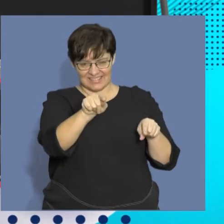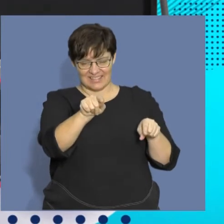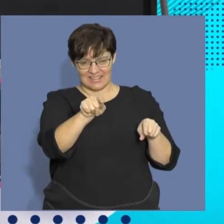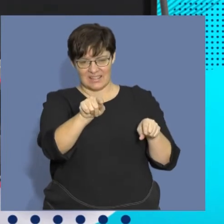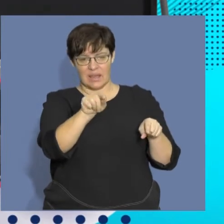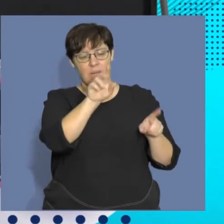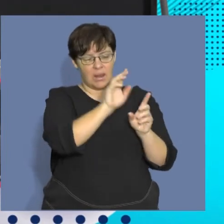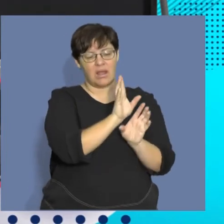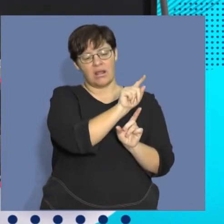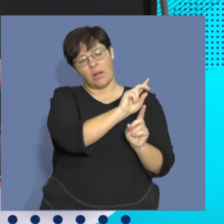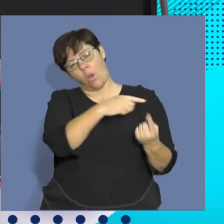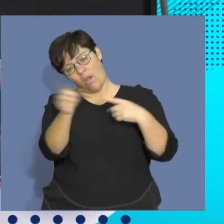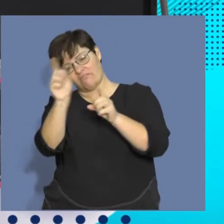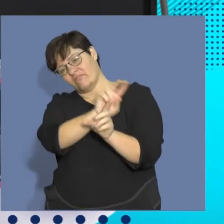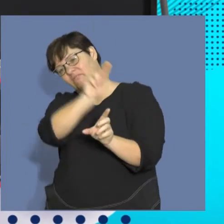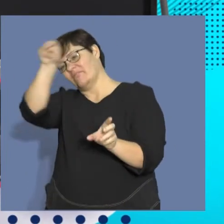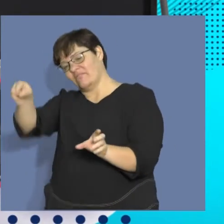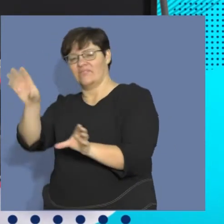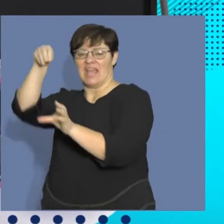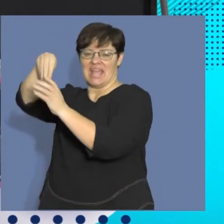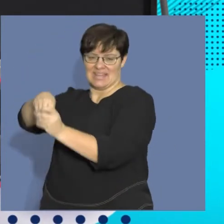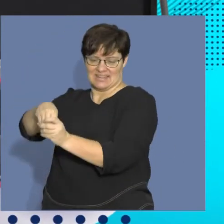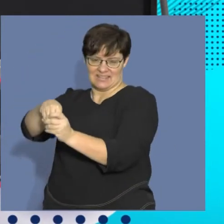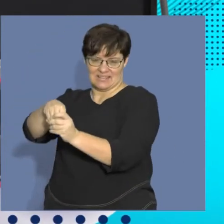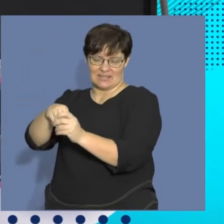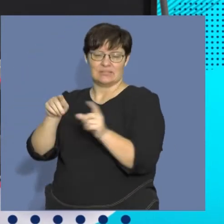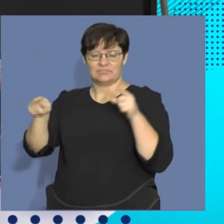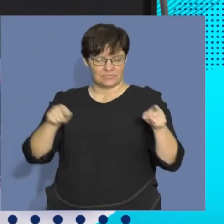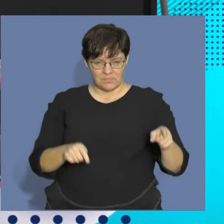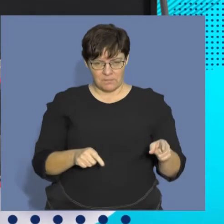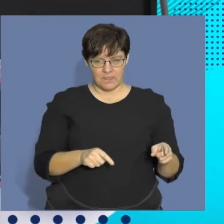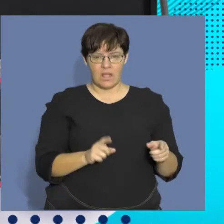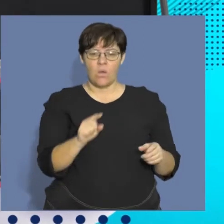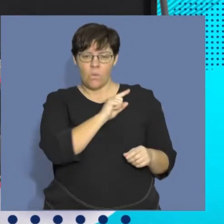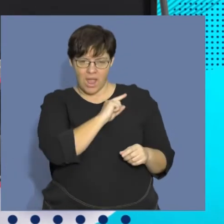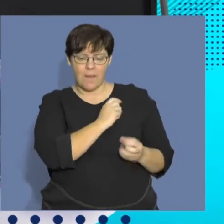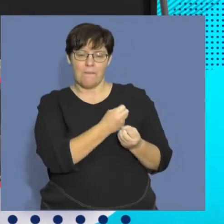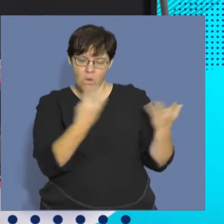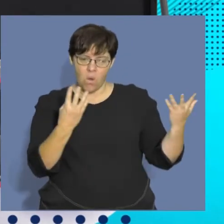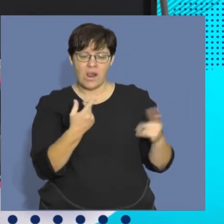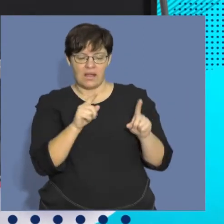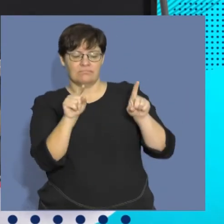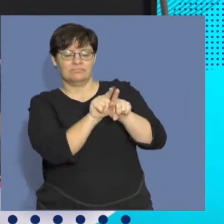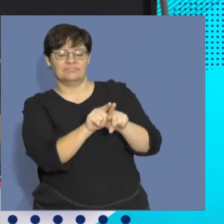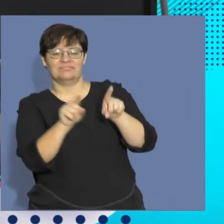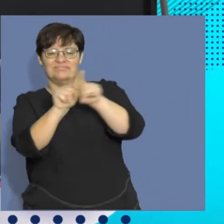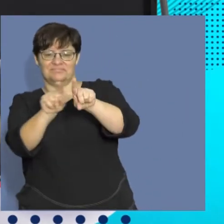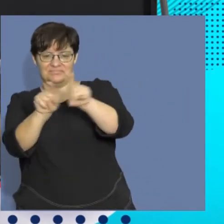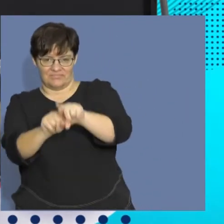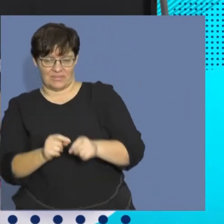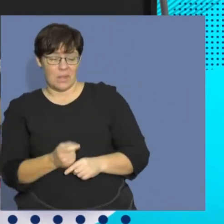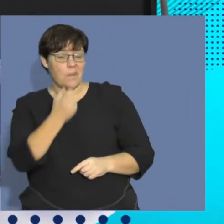happens between populations. And it is usually all about